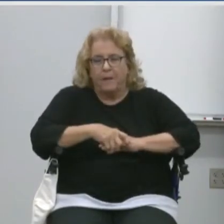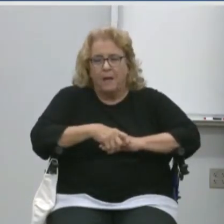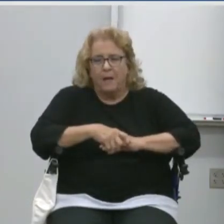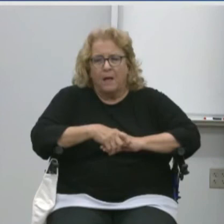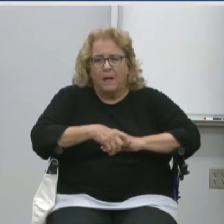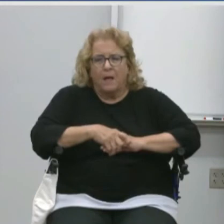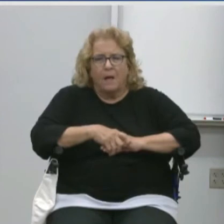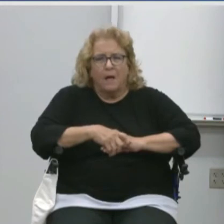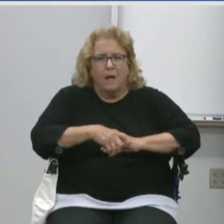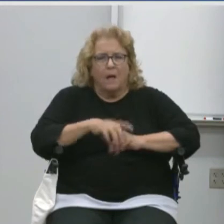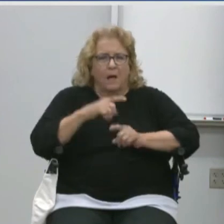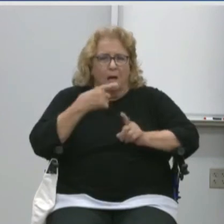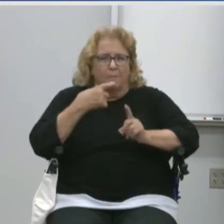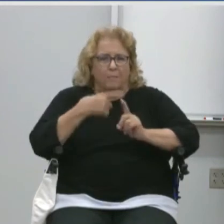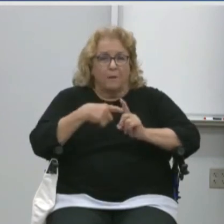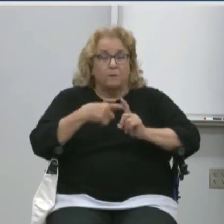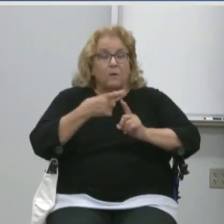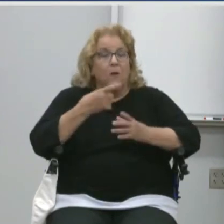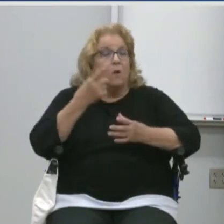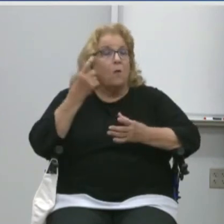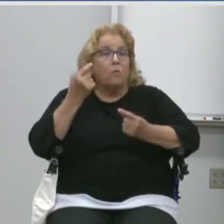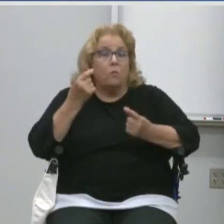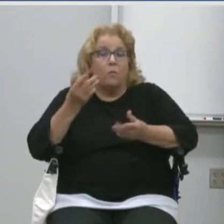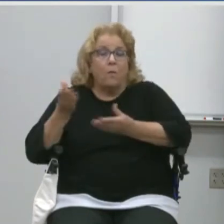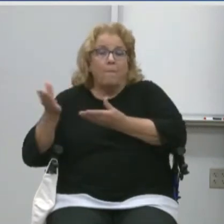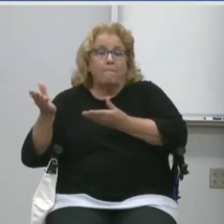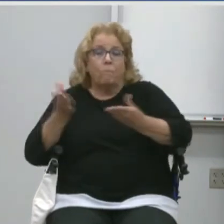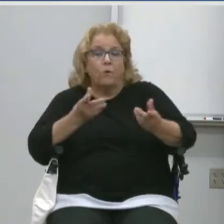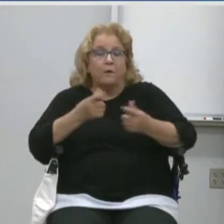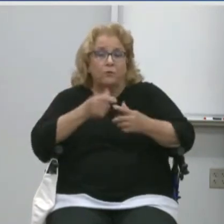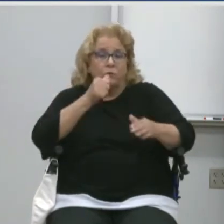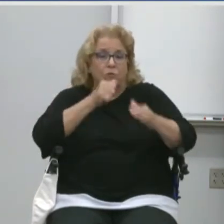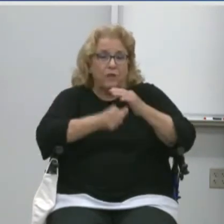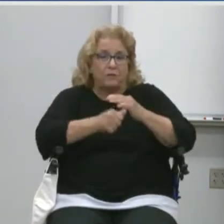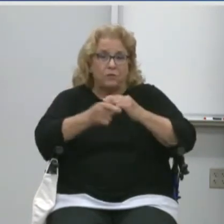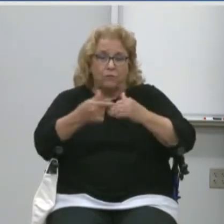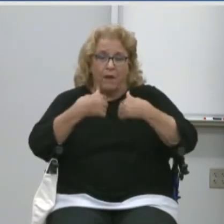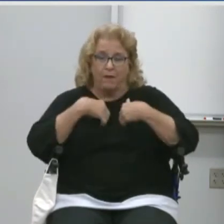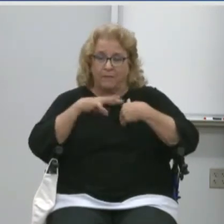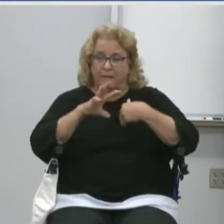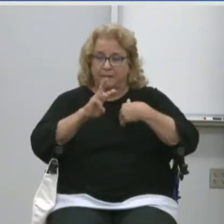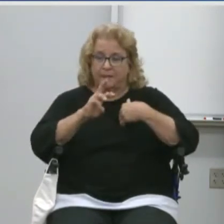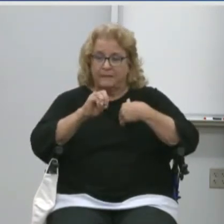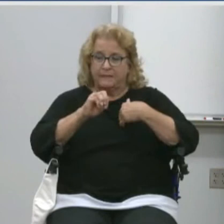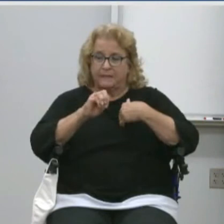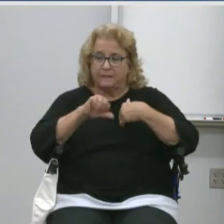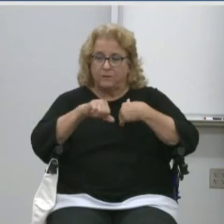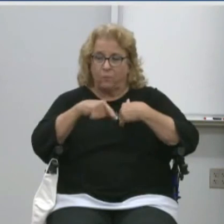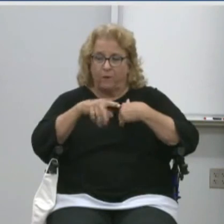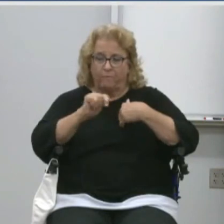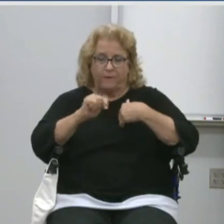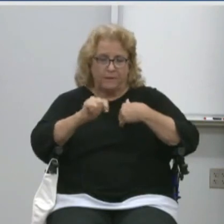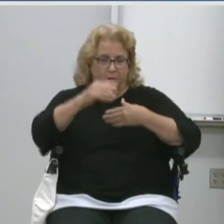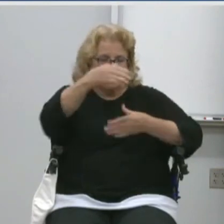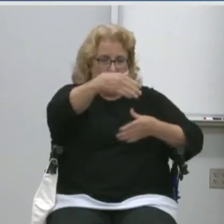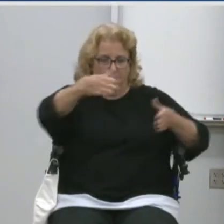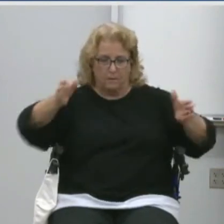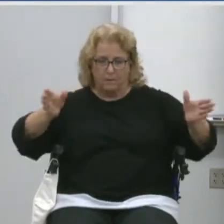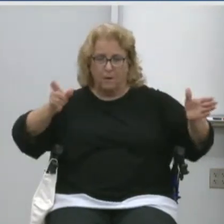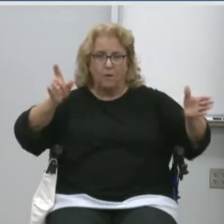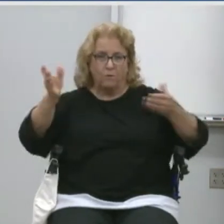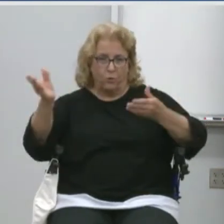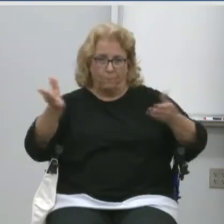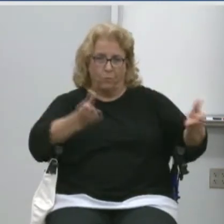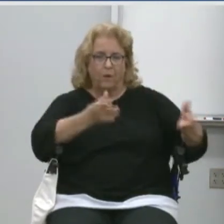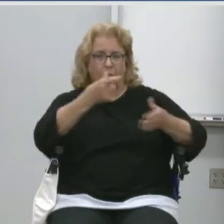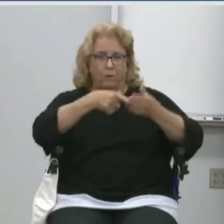And also what to bring to a shelter. When you get that 60 square feet at a general population center, what you bring is what you're going to have.